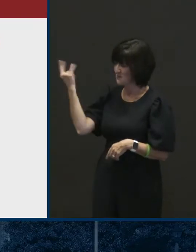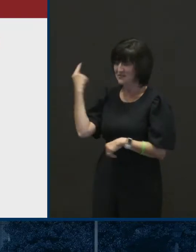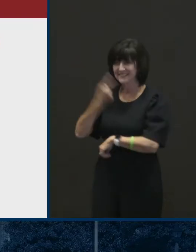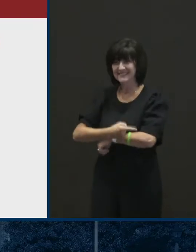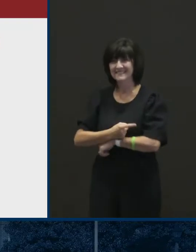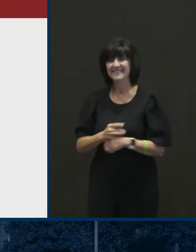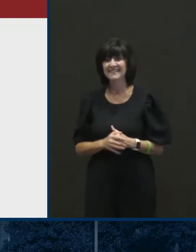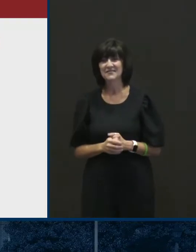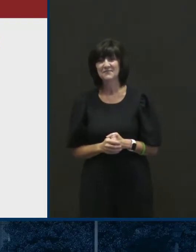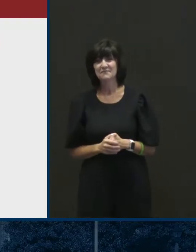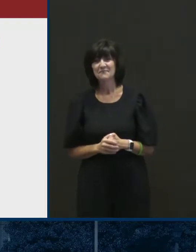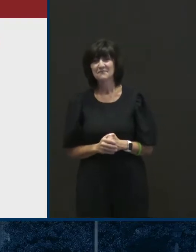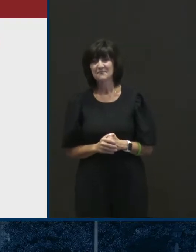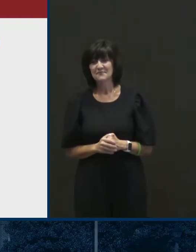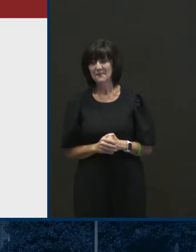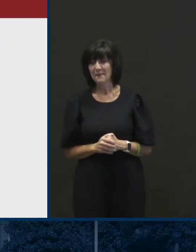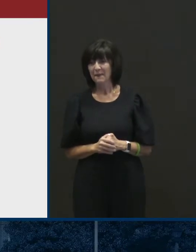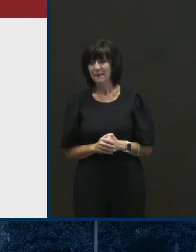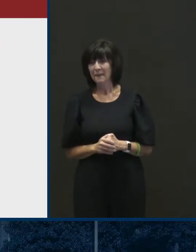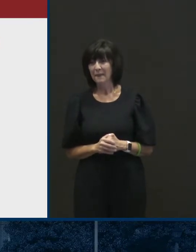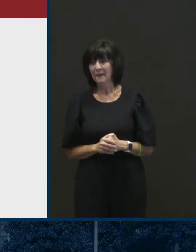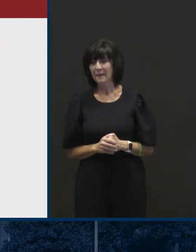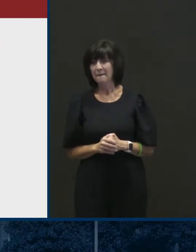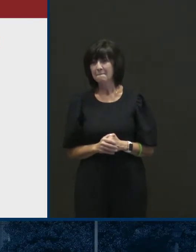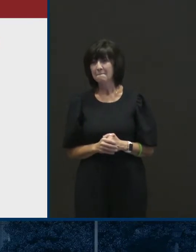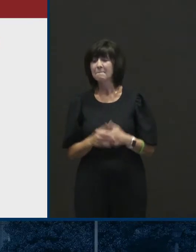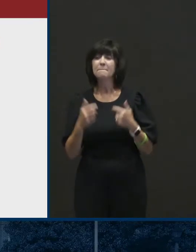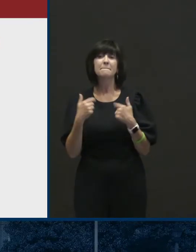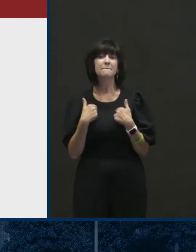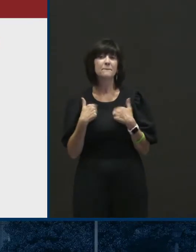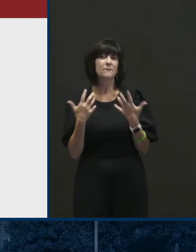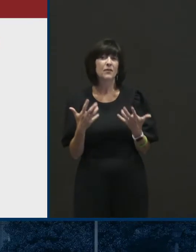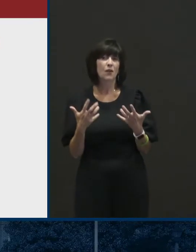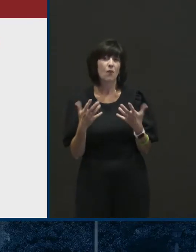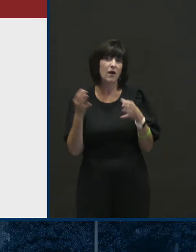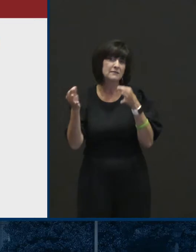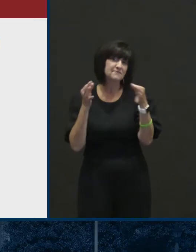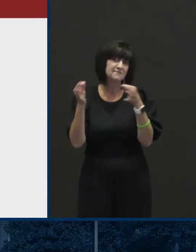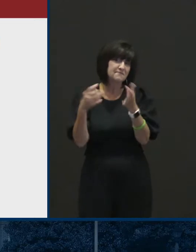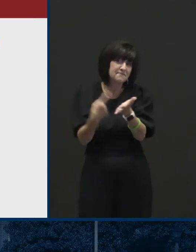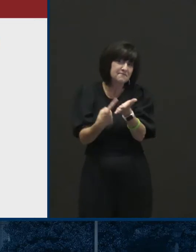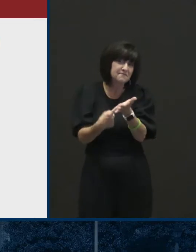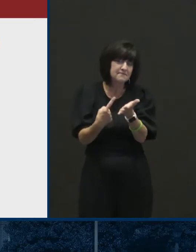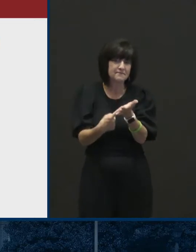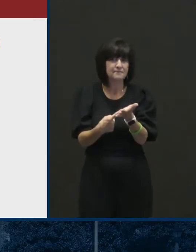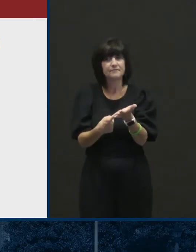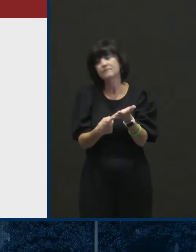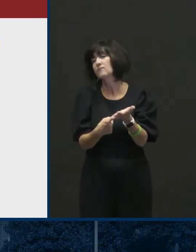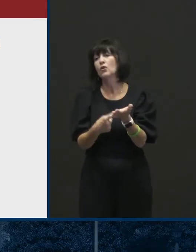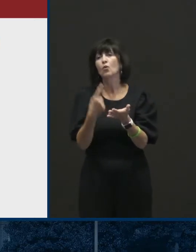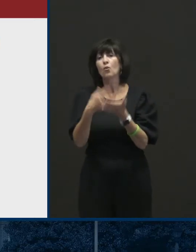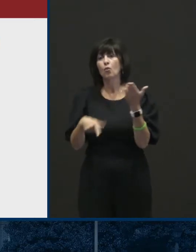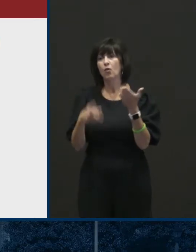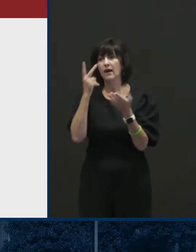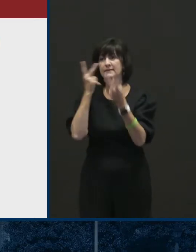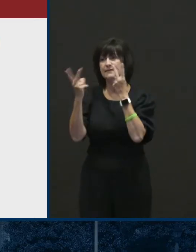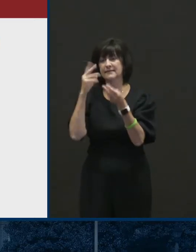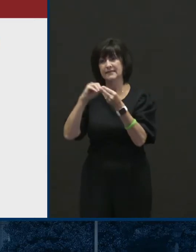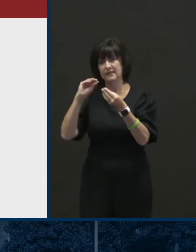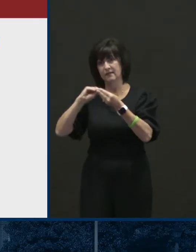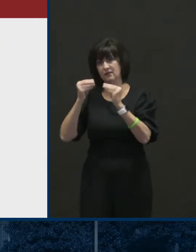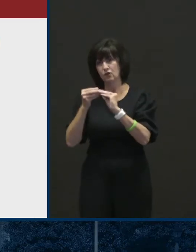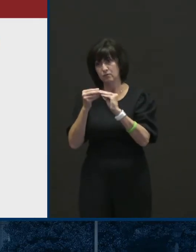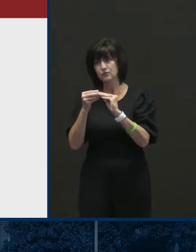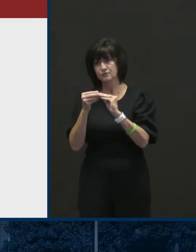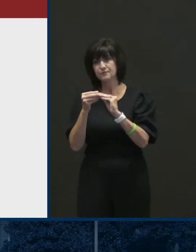So I want to talk a little bit about what we're seeing in the data. As Governor Carney just said,